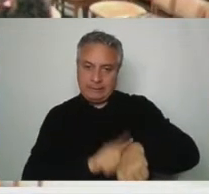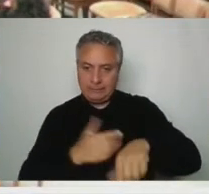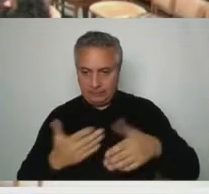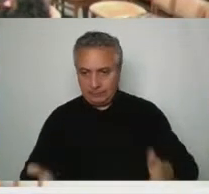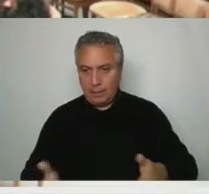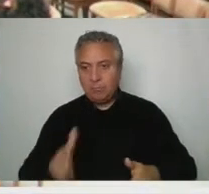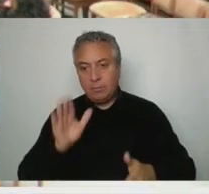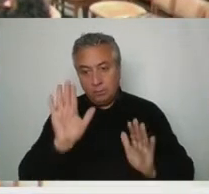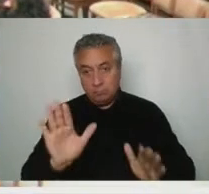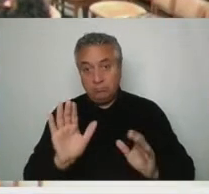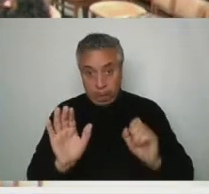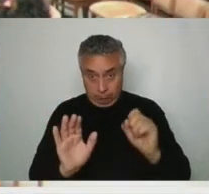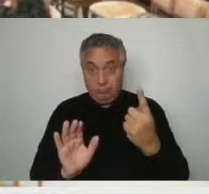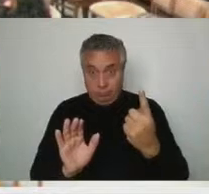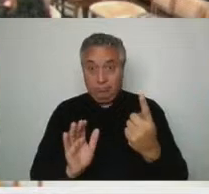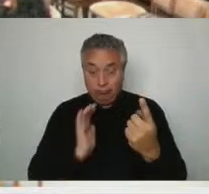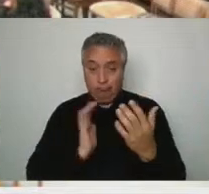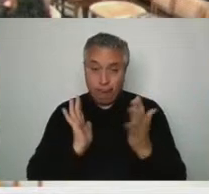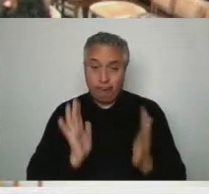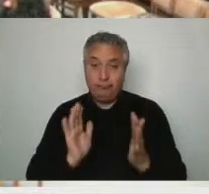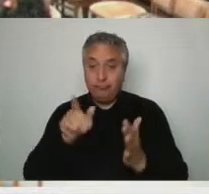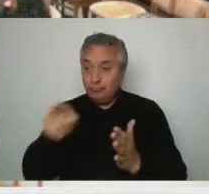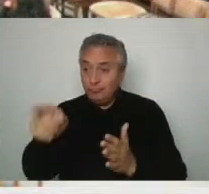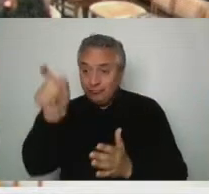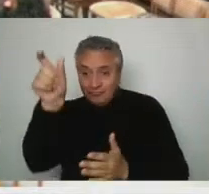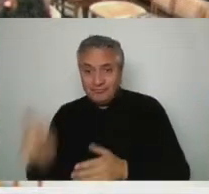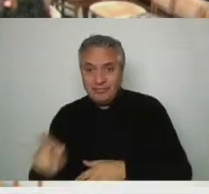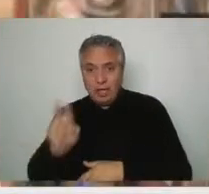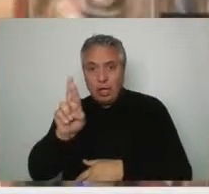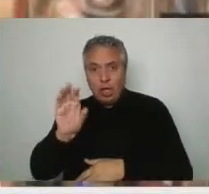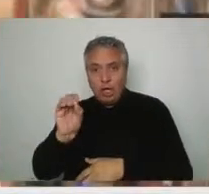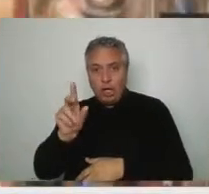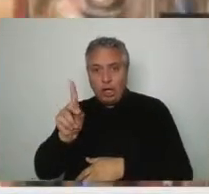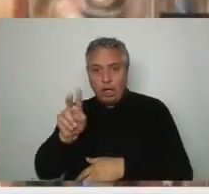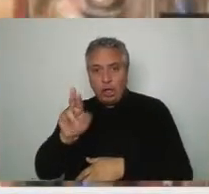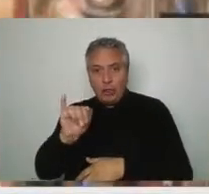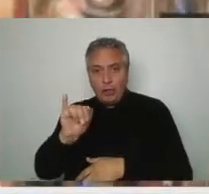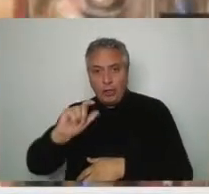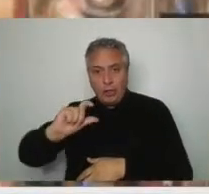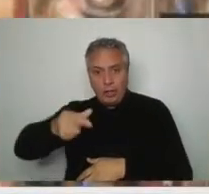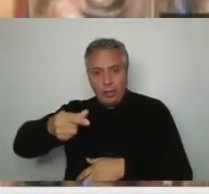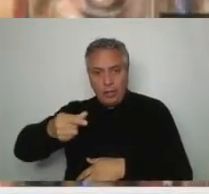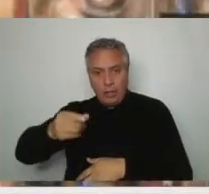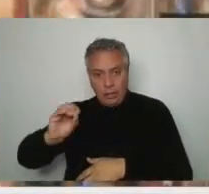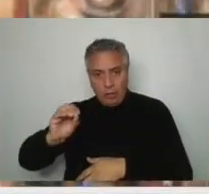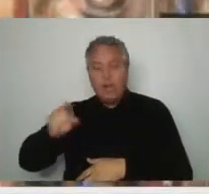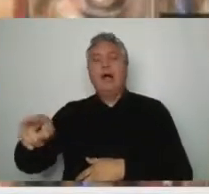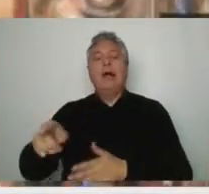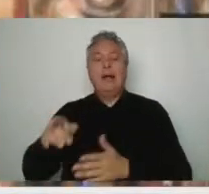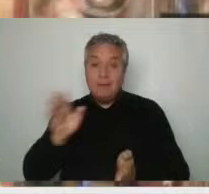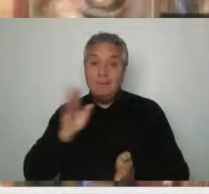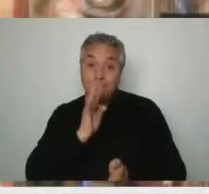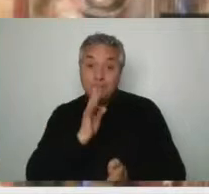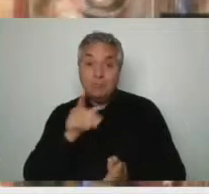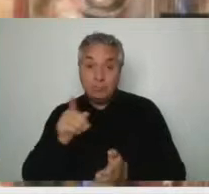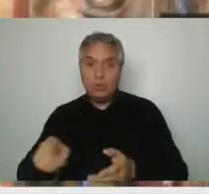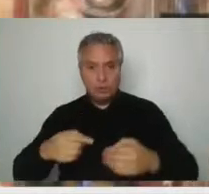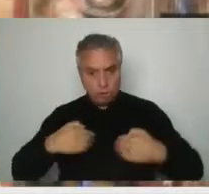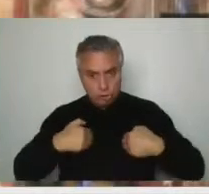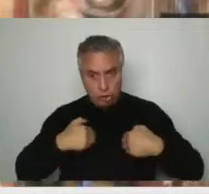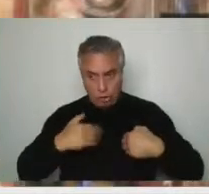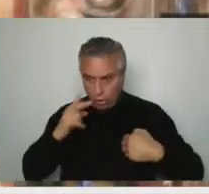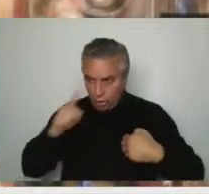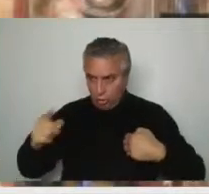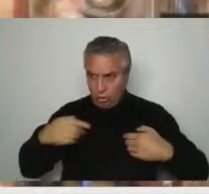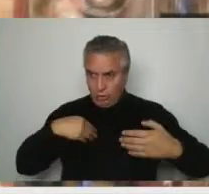because of time constraints. Rodrigo referred to this issue of relevance and belonging. And as far as